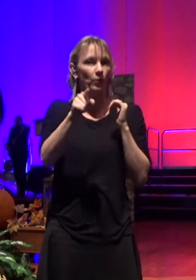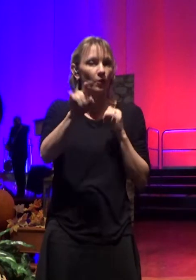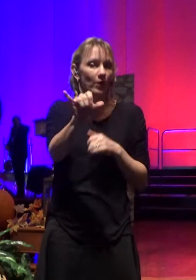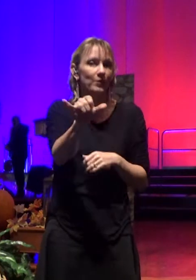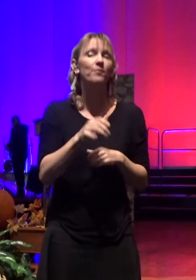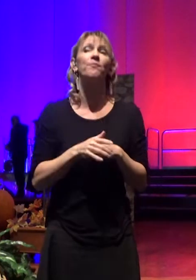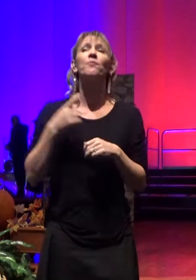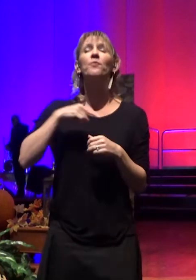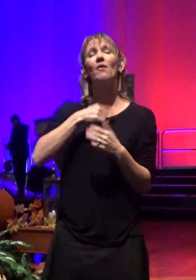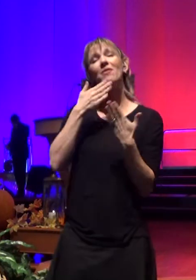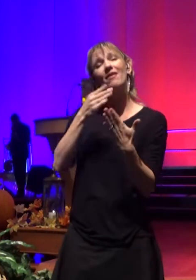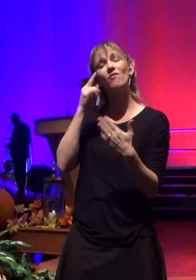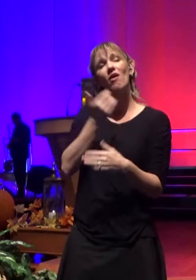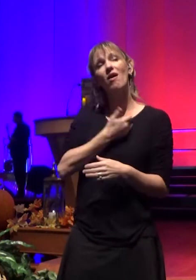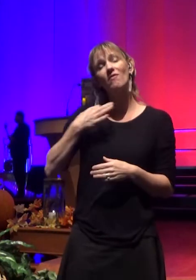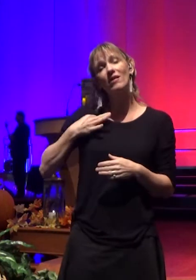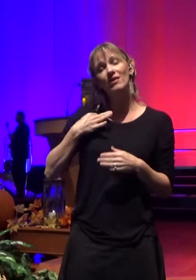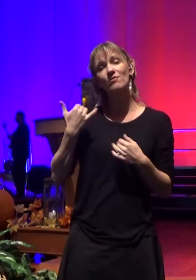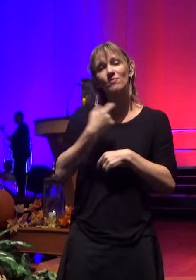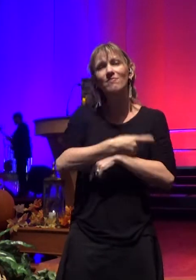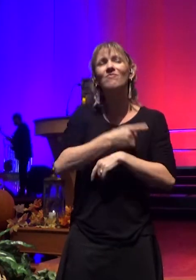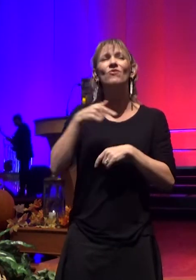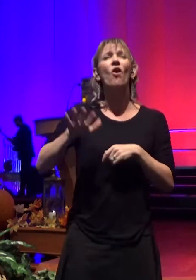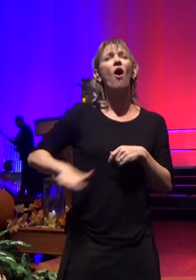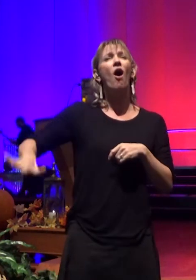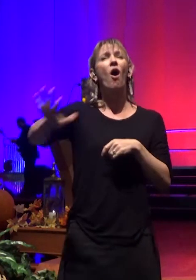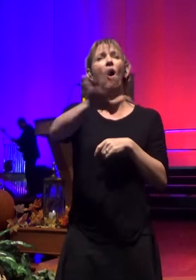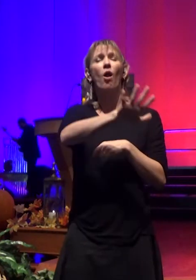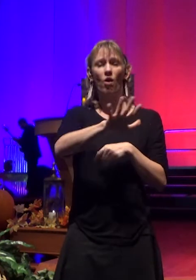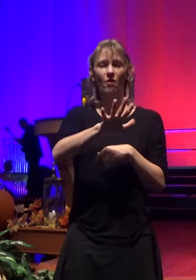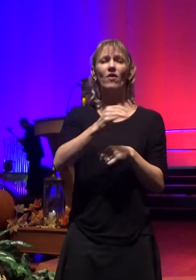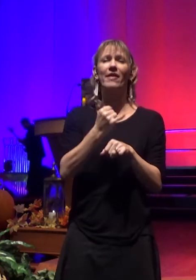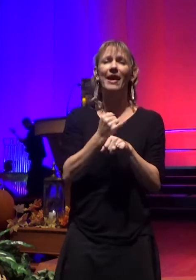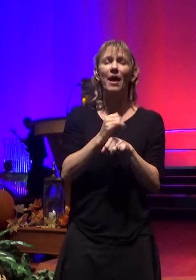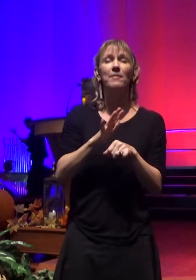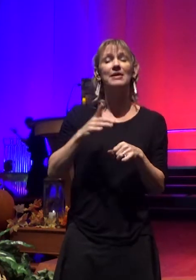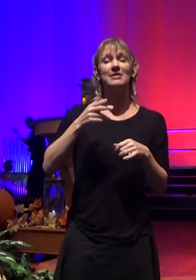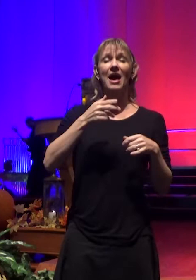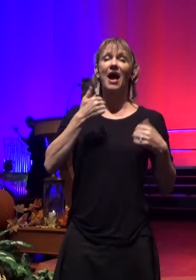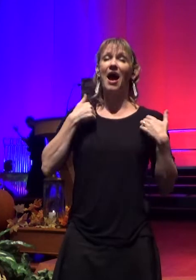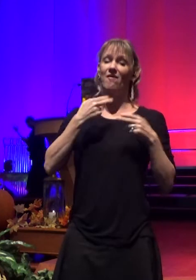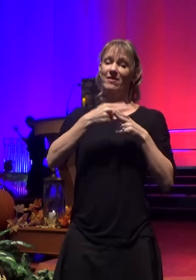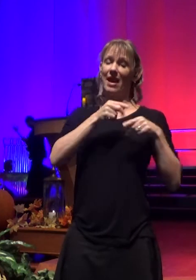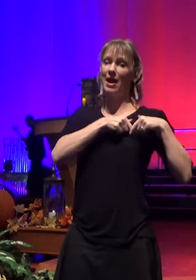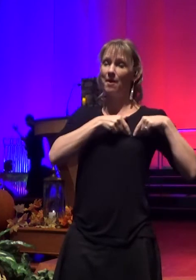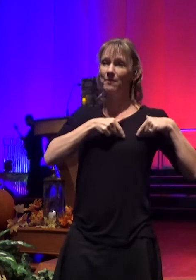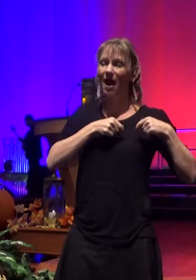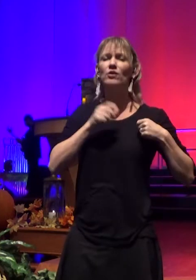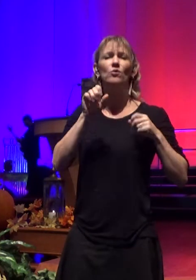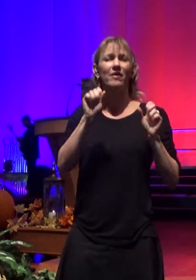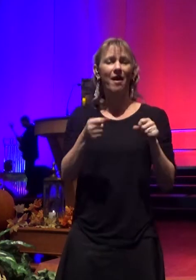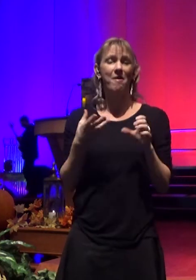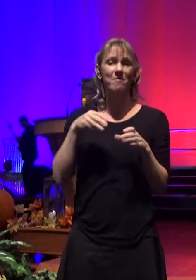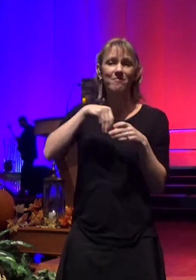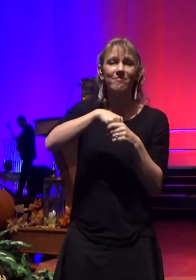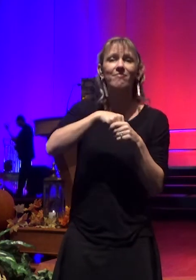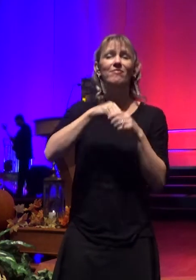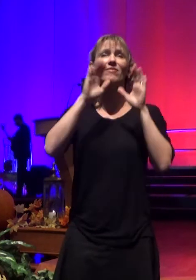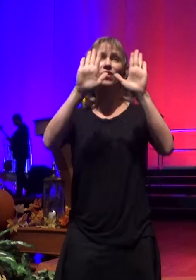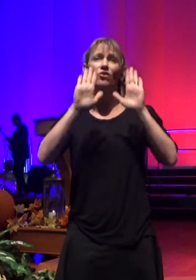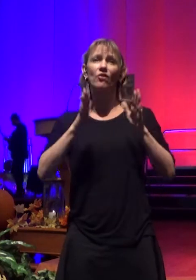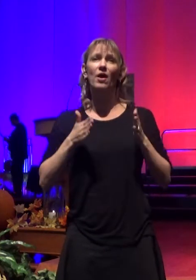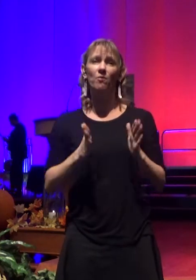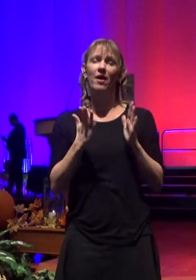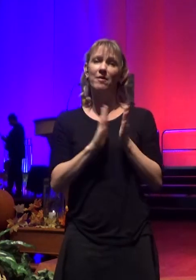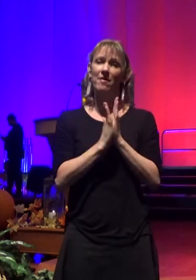So yeah, we're thankful for our volunteers today, and volunteers are all over the campus. You'll see them with name tags on. You can be a part of it. It's a great way to